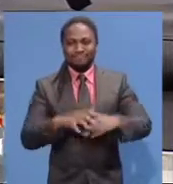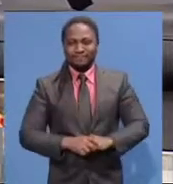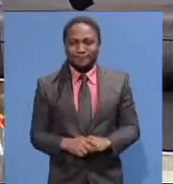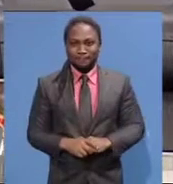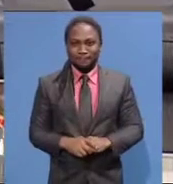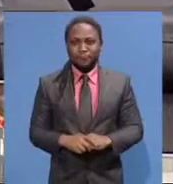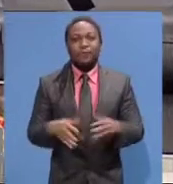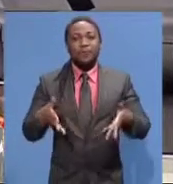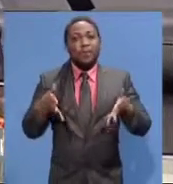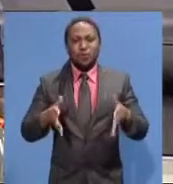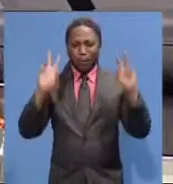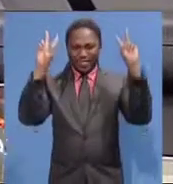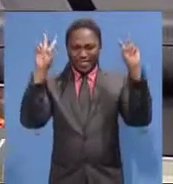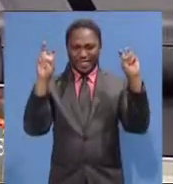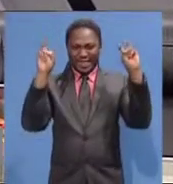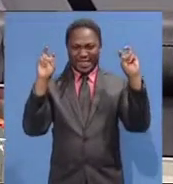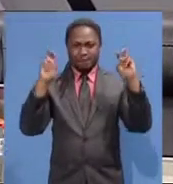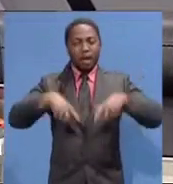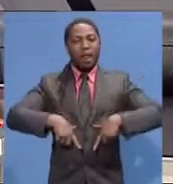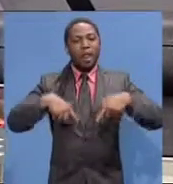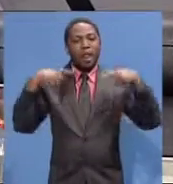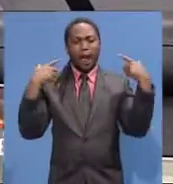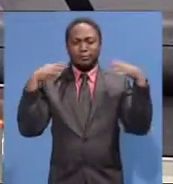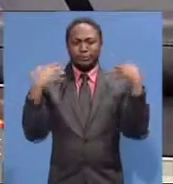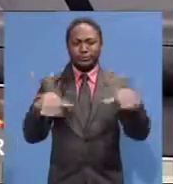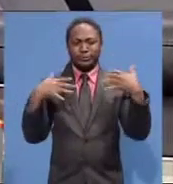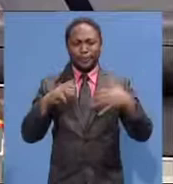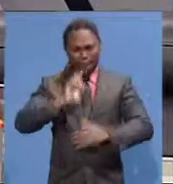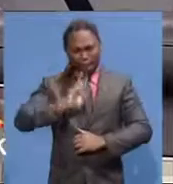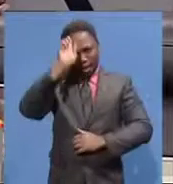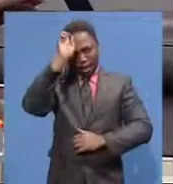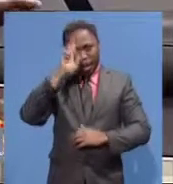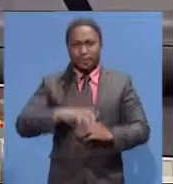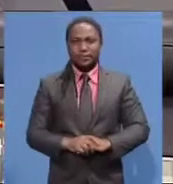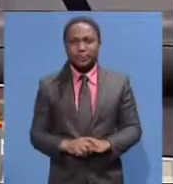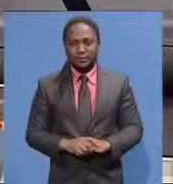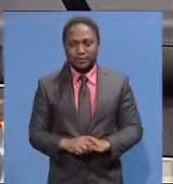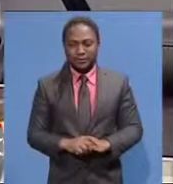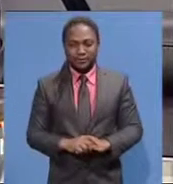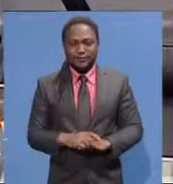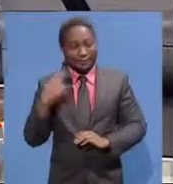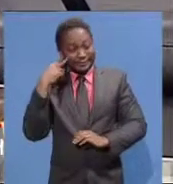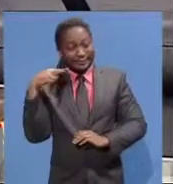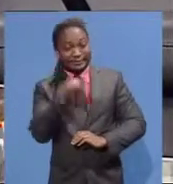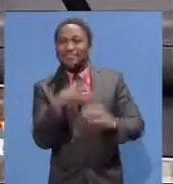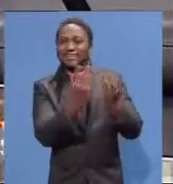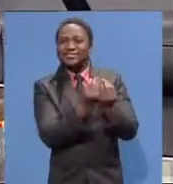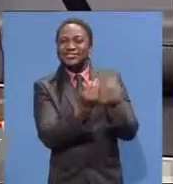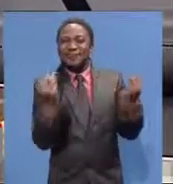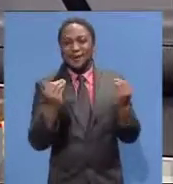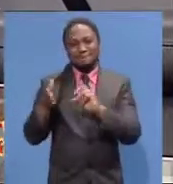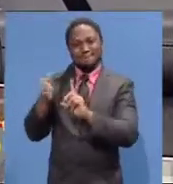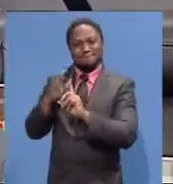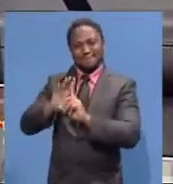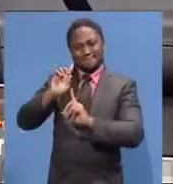of the show is. It's an extraordinary life that Madiba lived. And look at the children of that extraordinary life. We